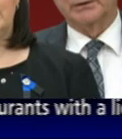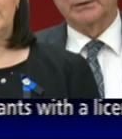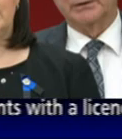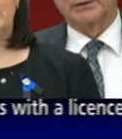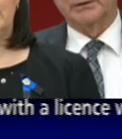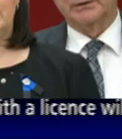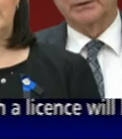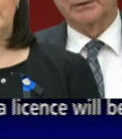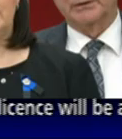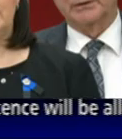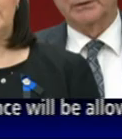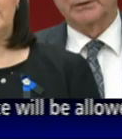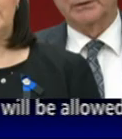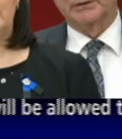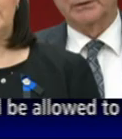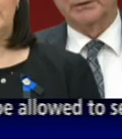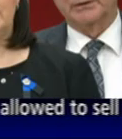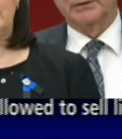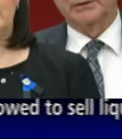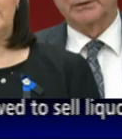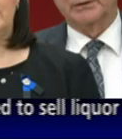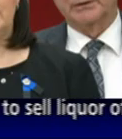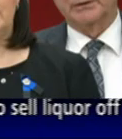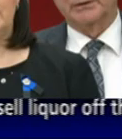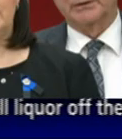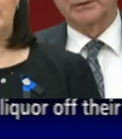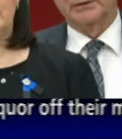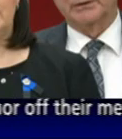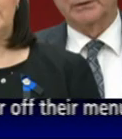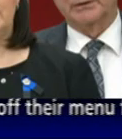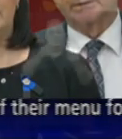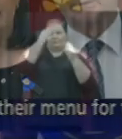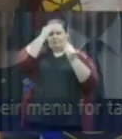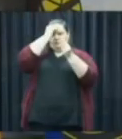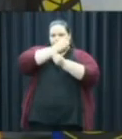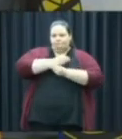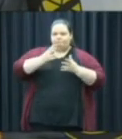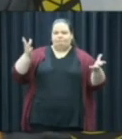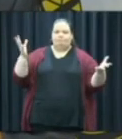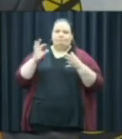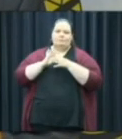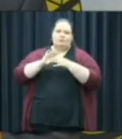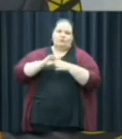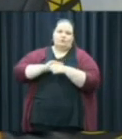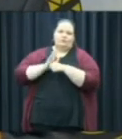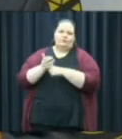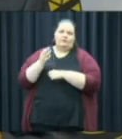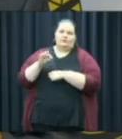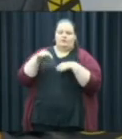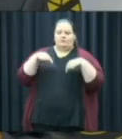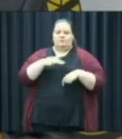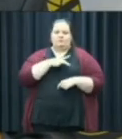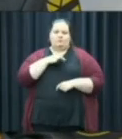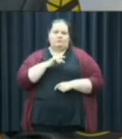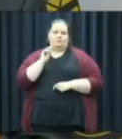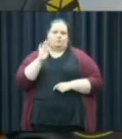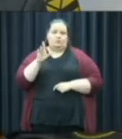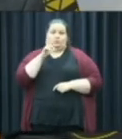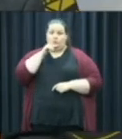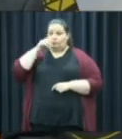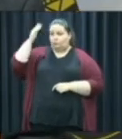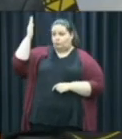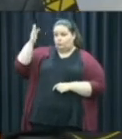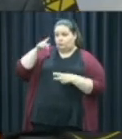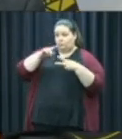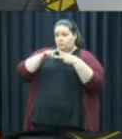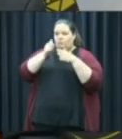Good afternoon, everyone, and welcome to today's update on COVID-19 in New Brunswick. Speaking on behalf of the province today are the